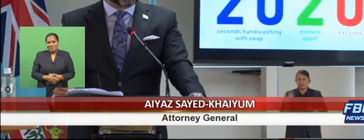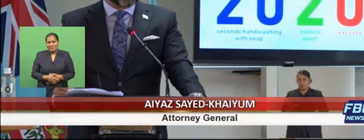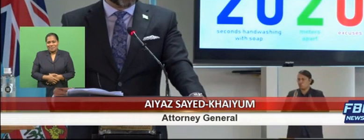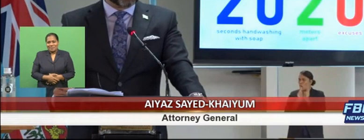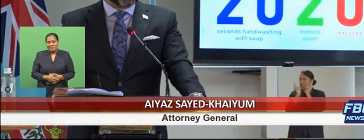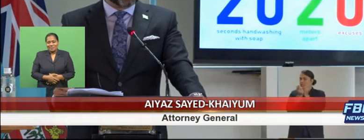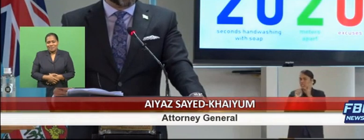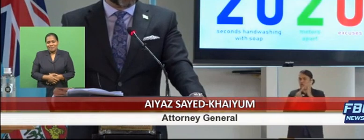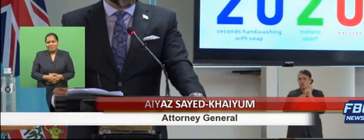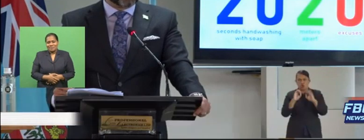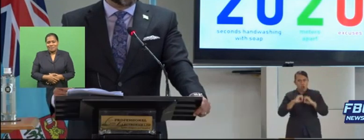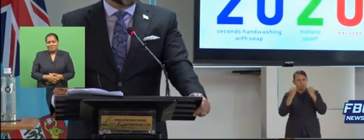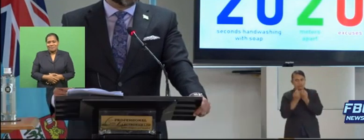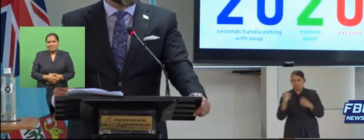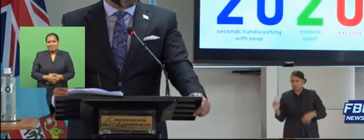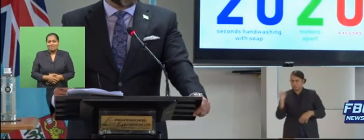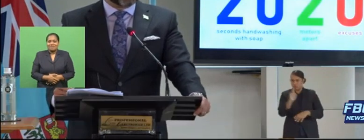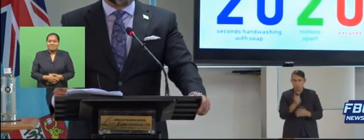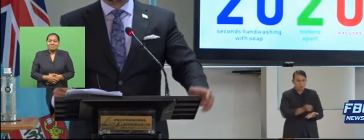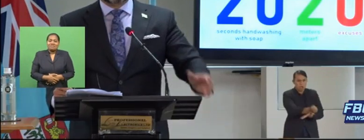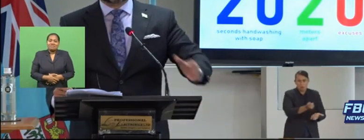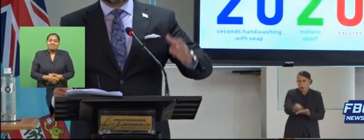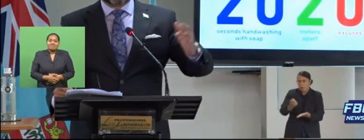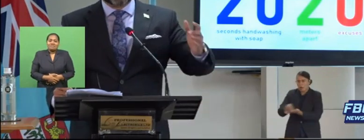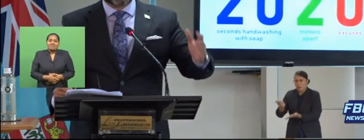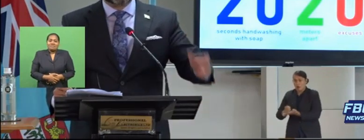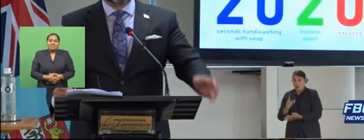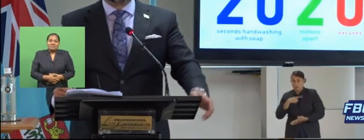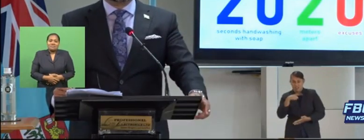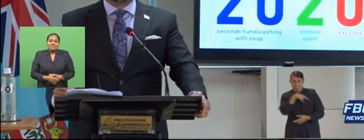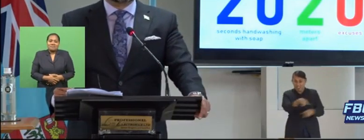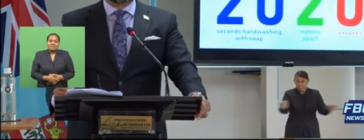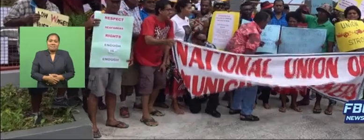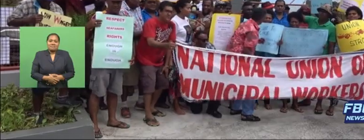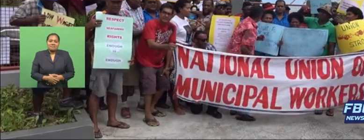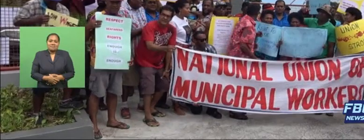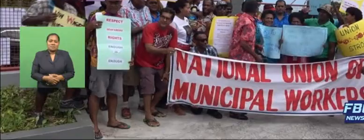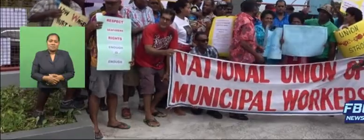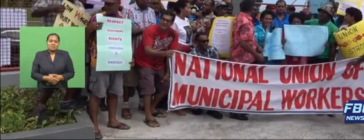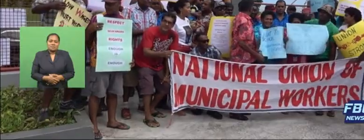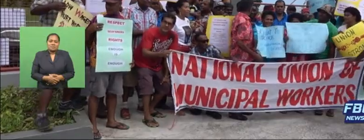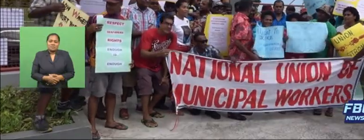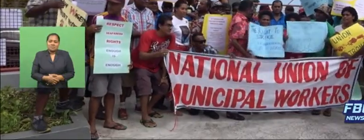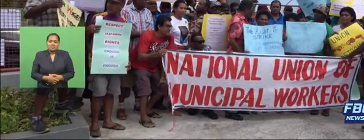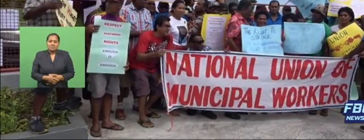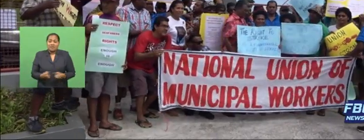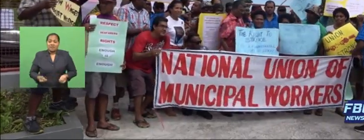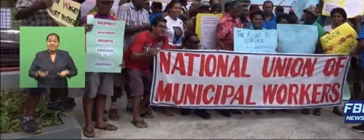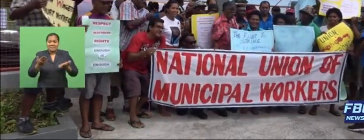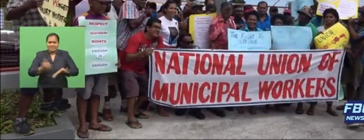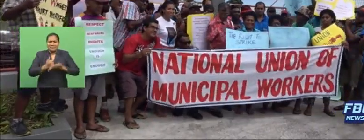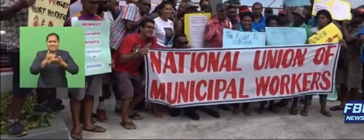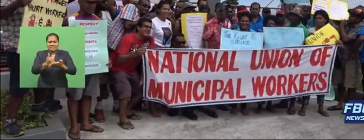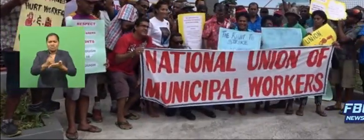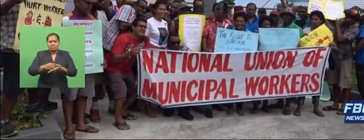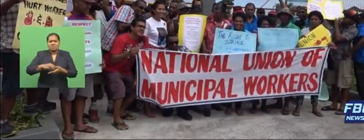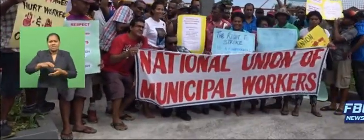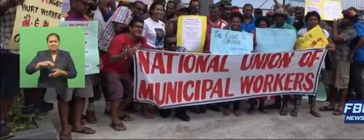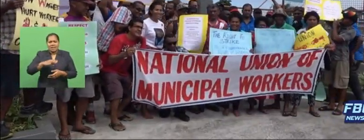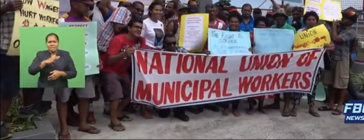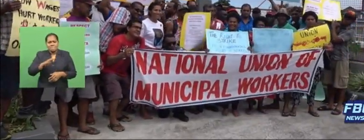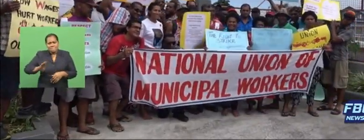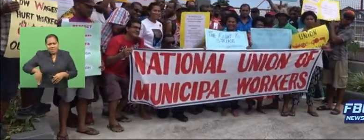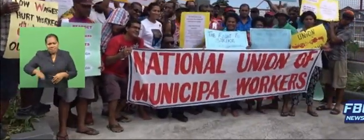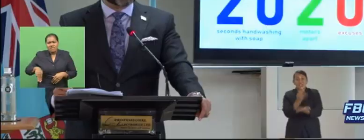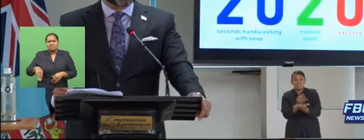parts of the world, a lot of the unions come out and actually have a fund. They provide assistance to their members in times of strife,